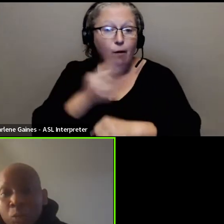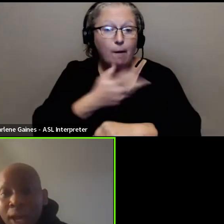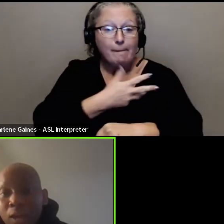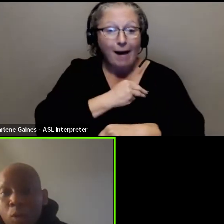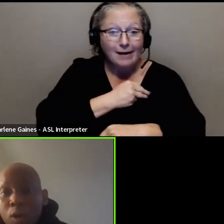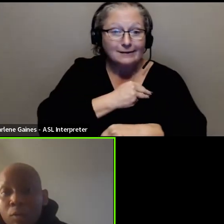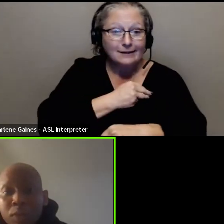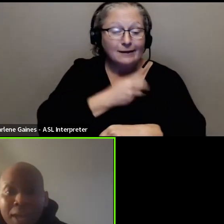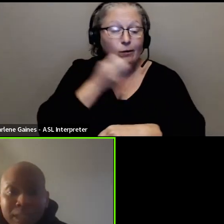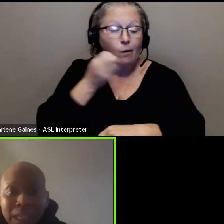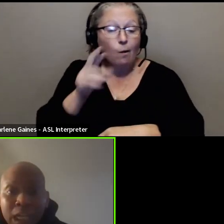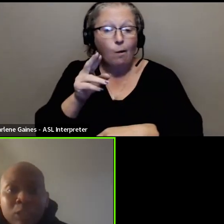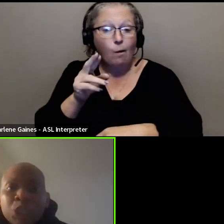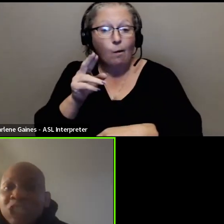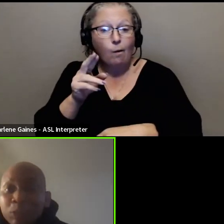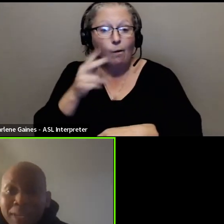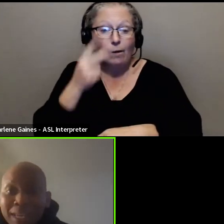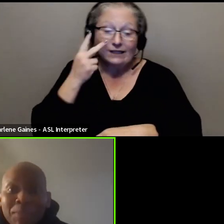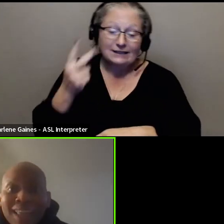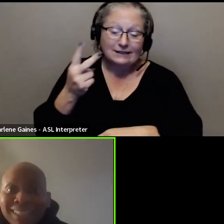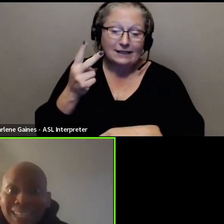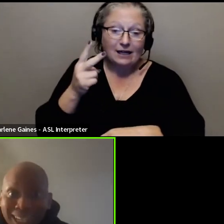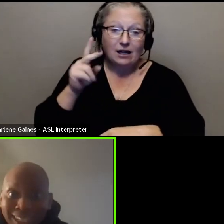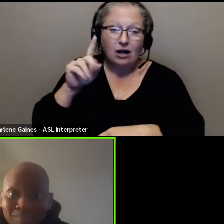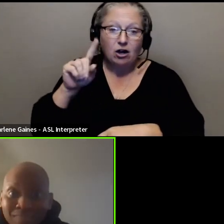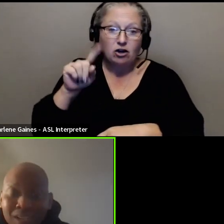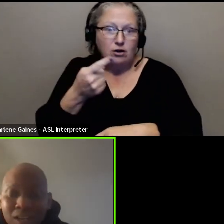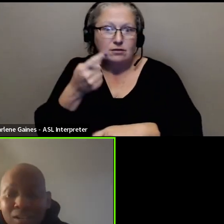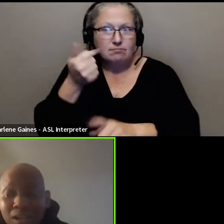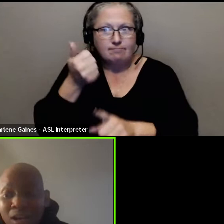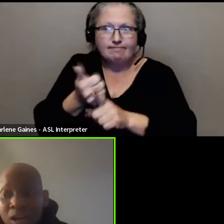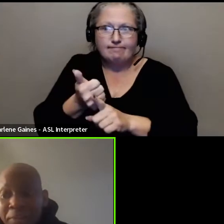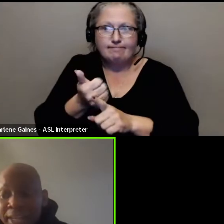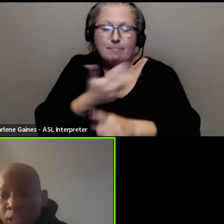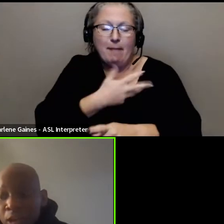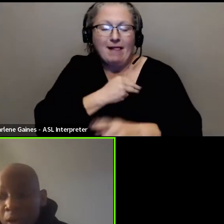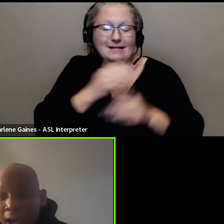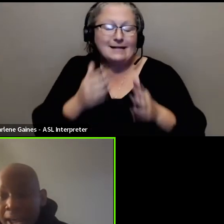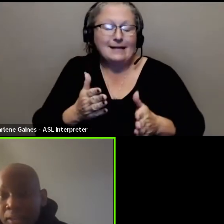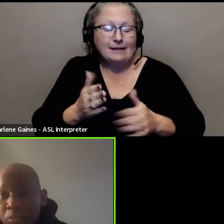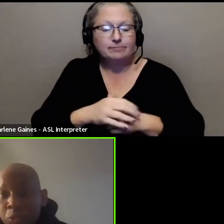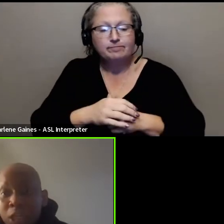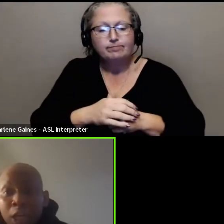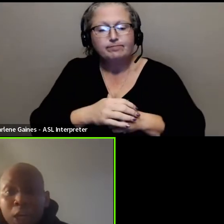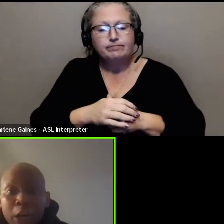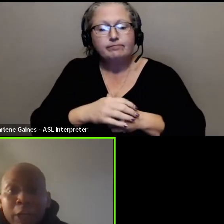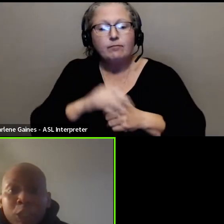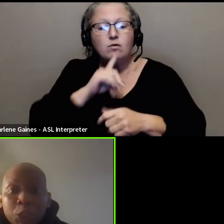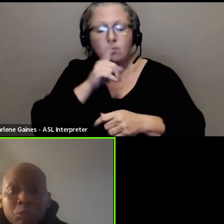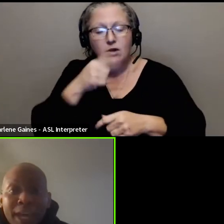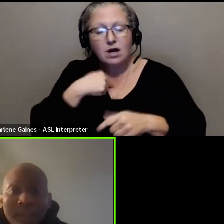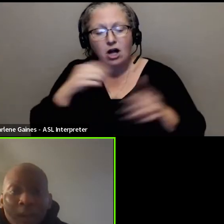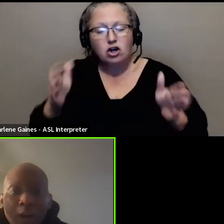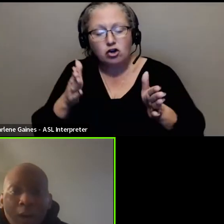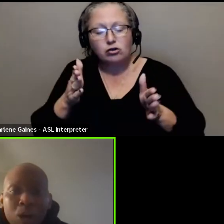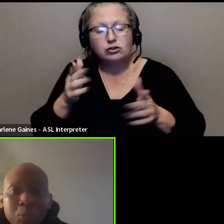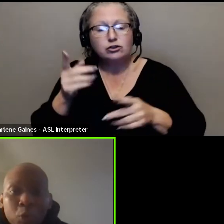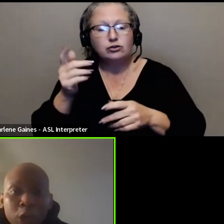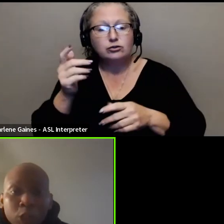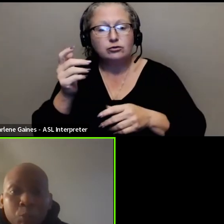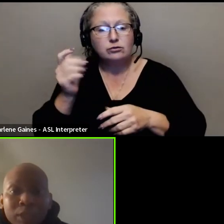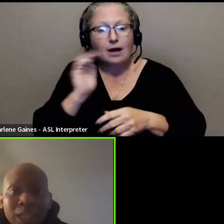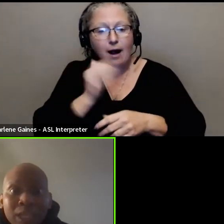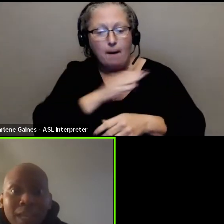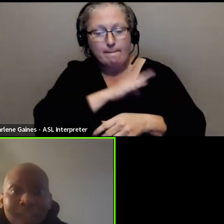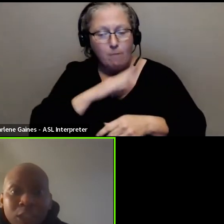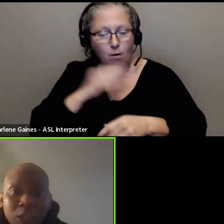Palestine in any way, or we have seen just for being Palestinian. And so I really encourage you, like our board,